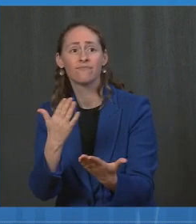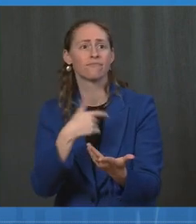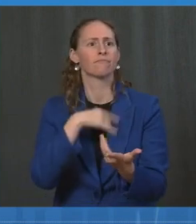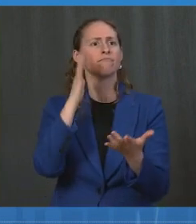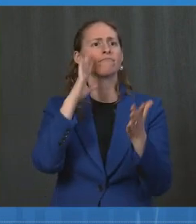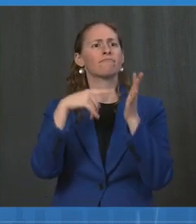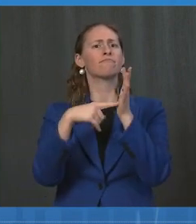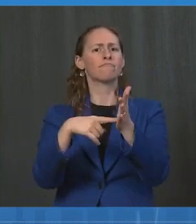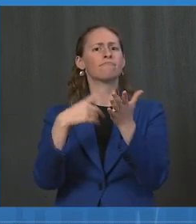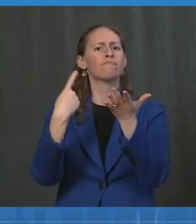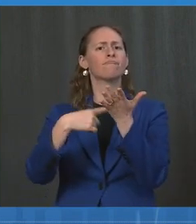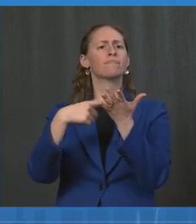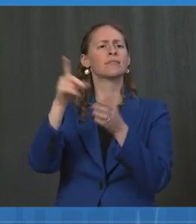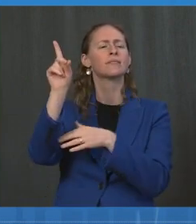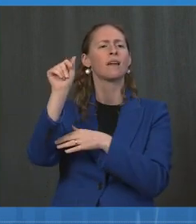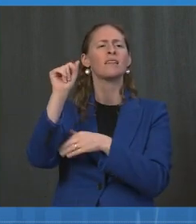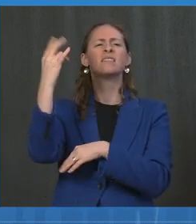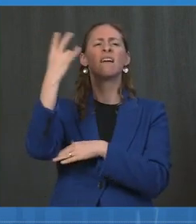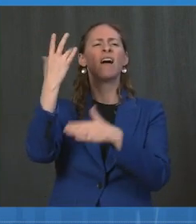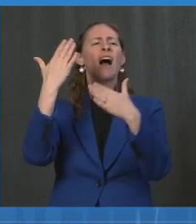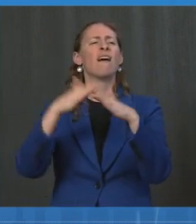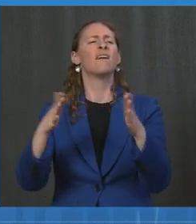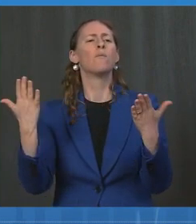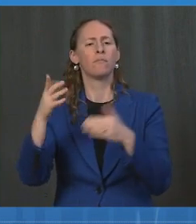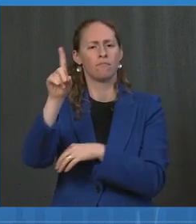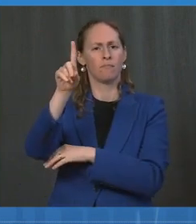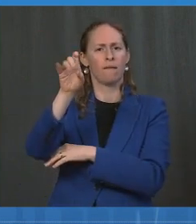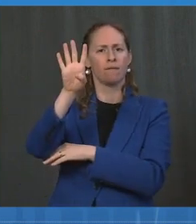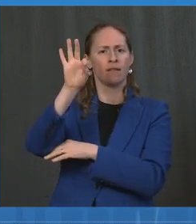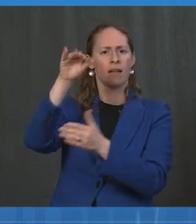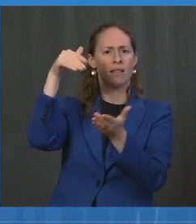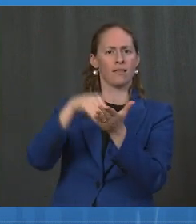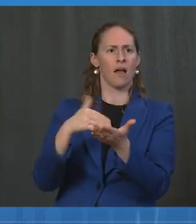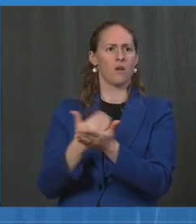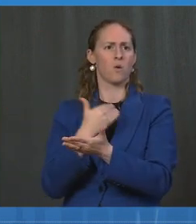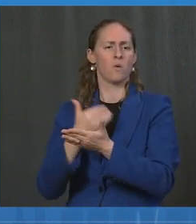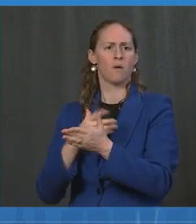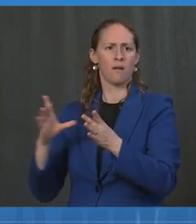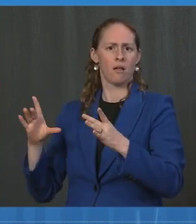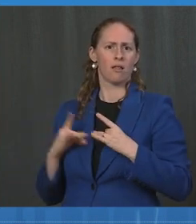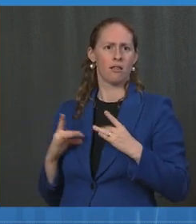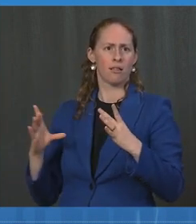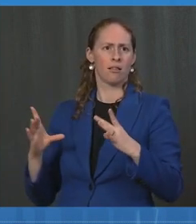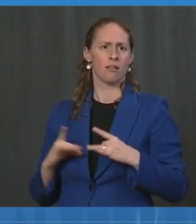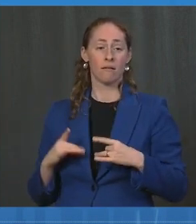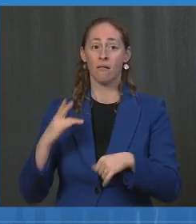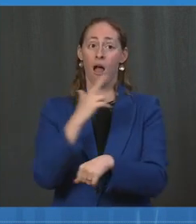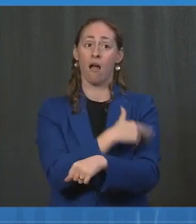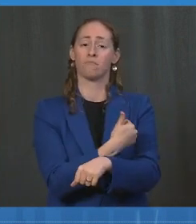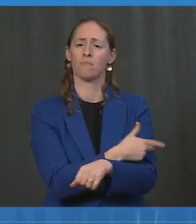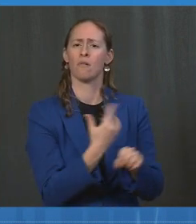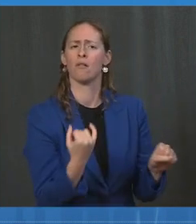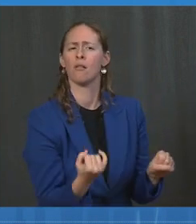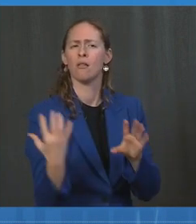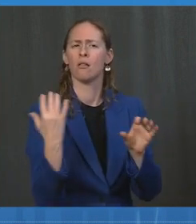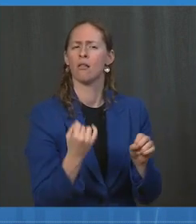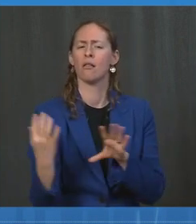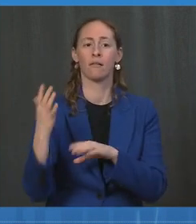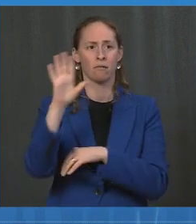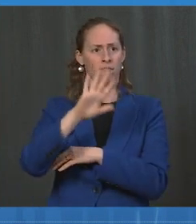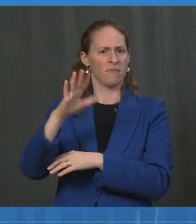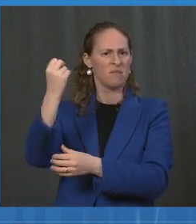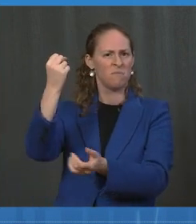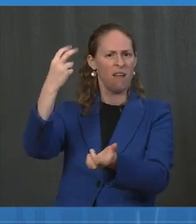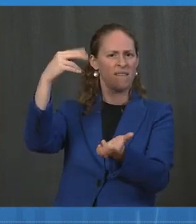about 149,000 cases per day, and the 7-day average of hospital admissions is about 12,000 per day.